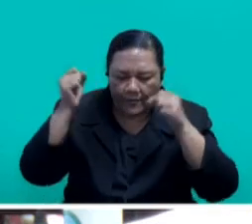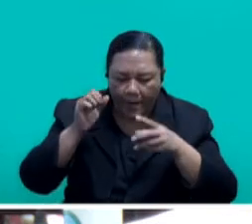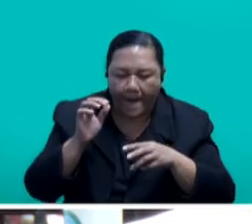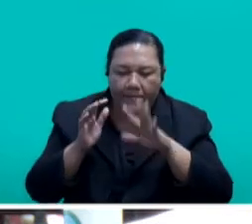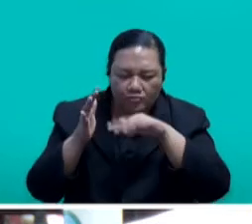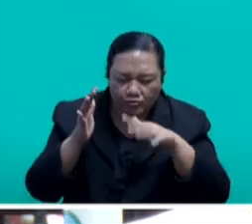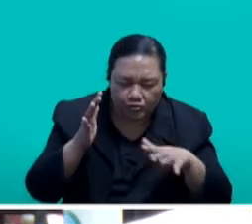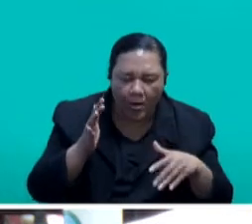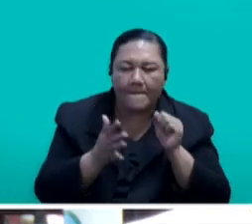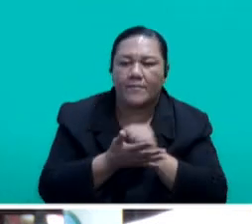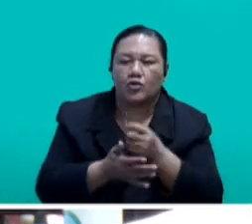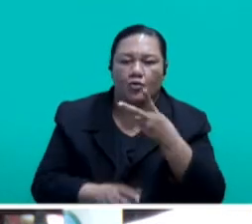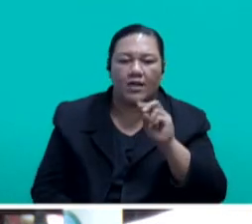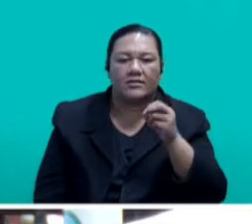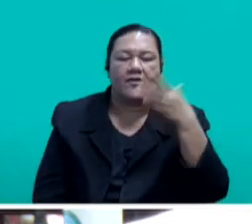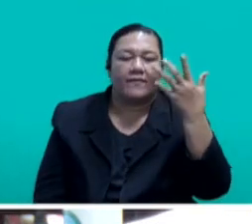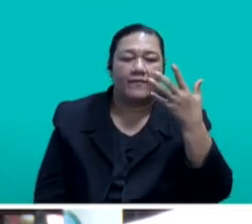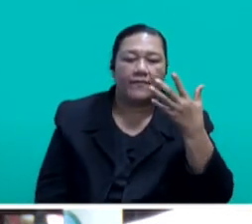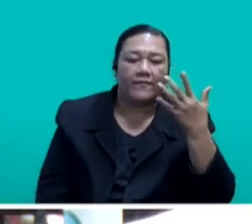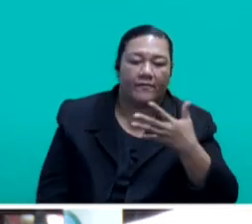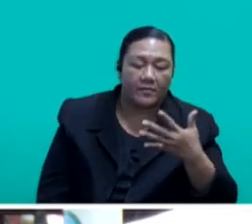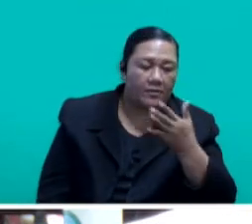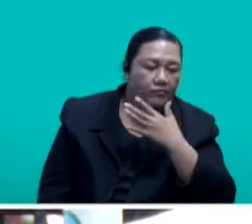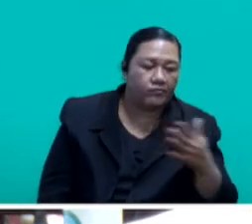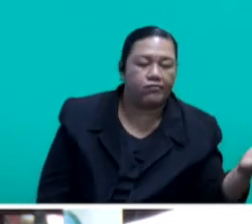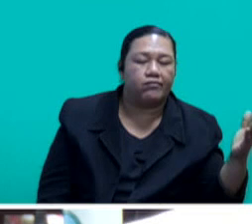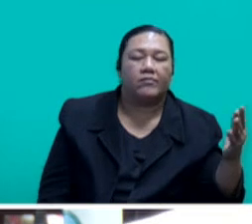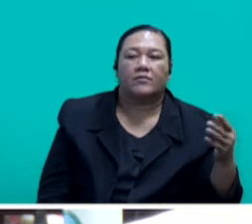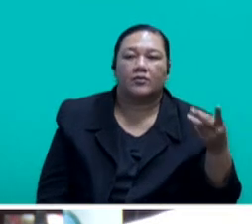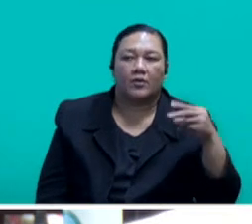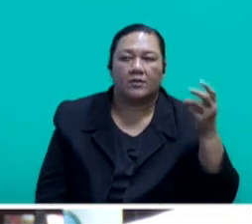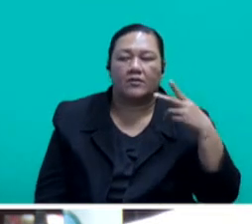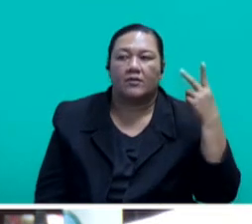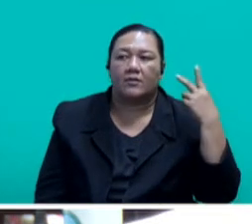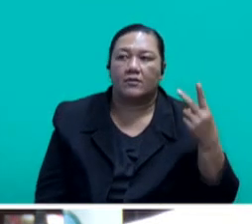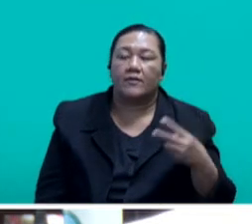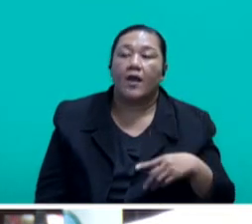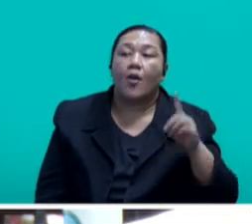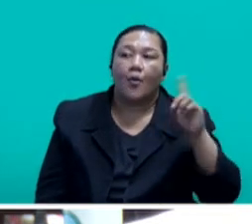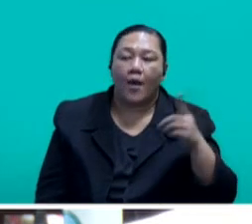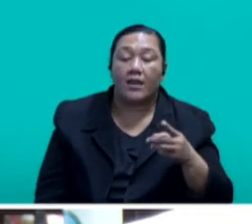2023. How much did they spend, which was the actual?